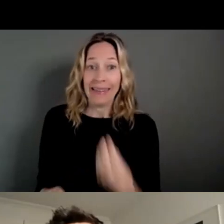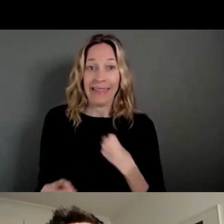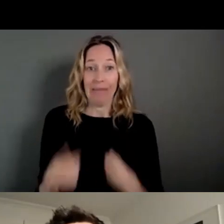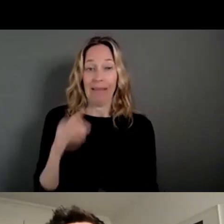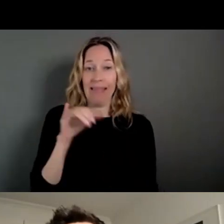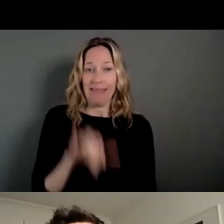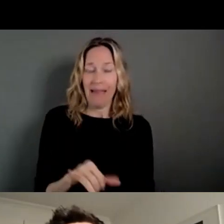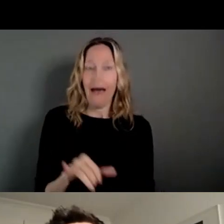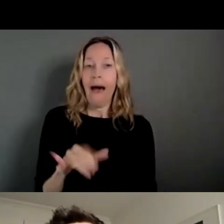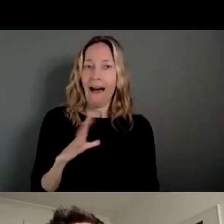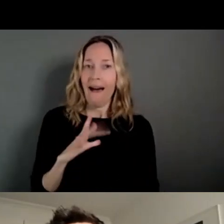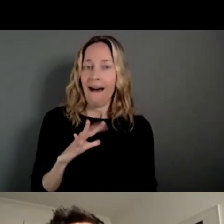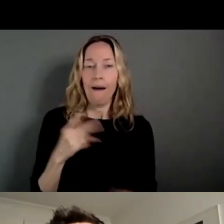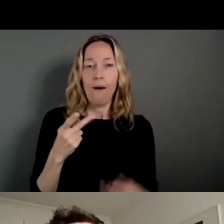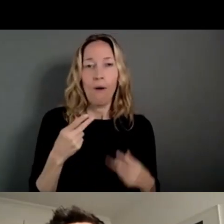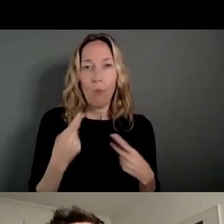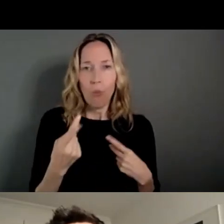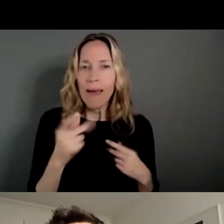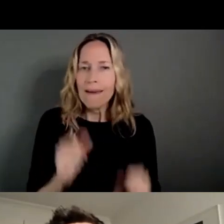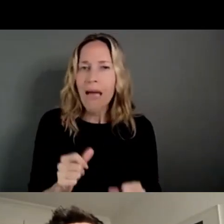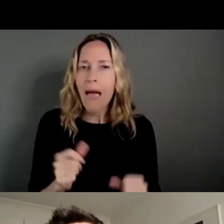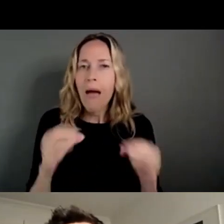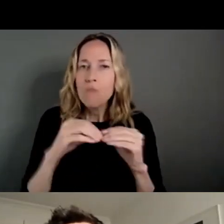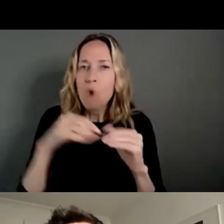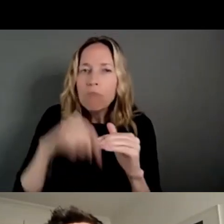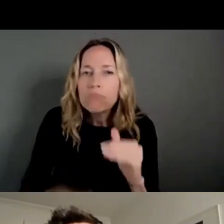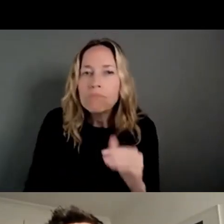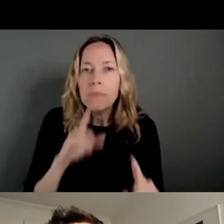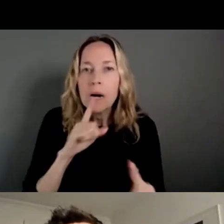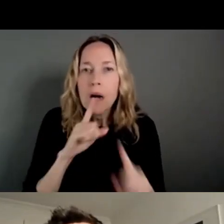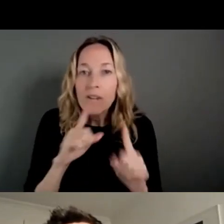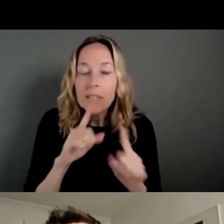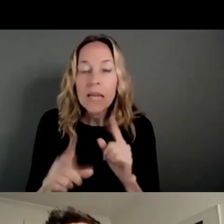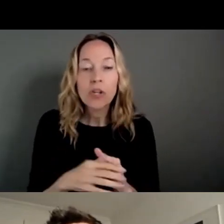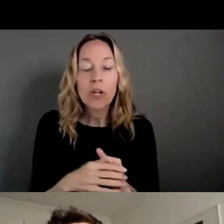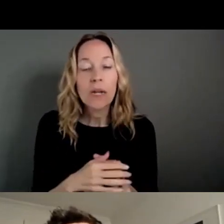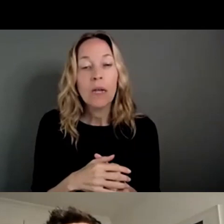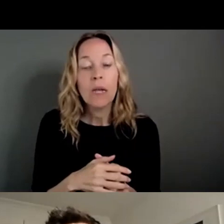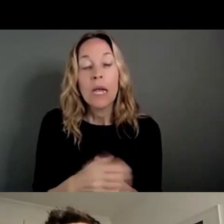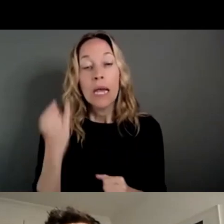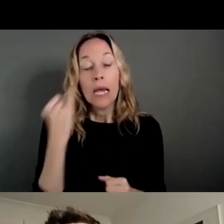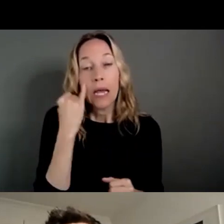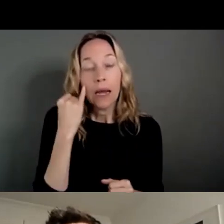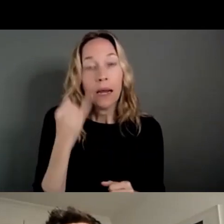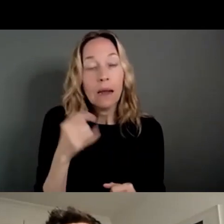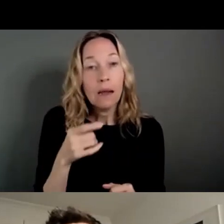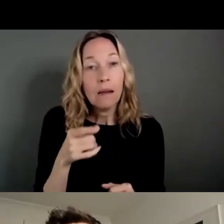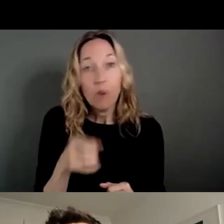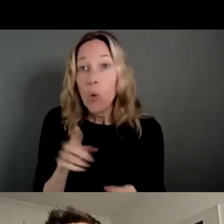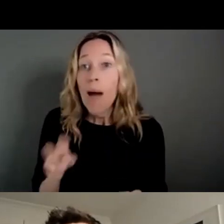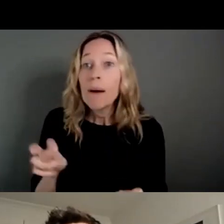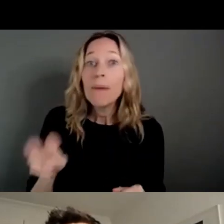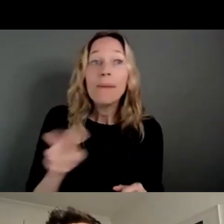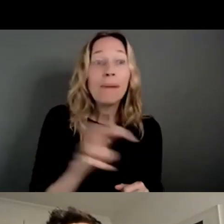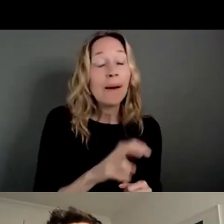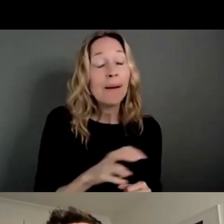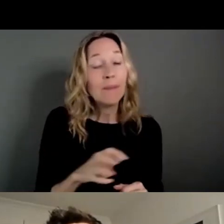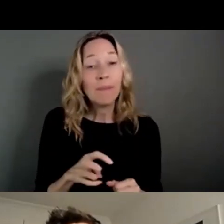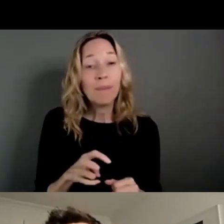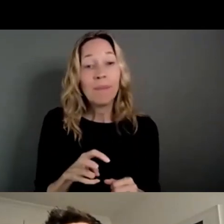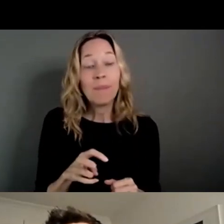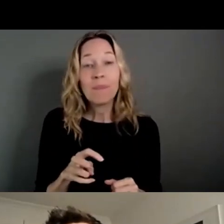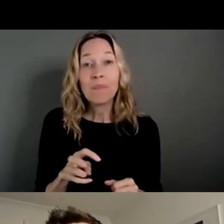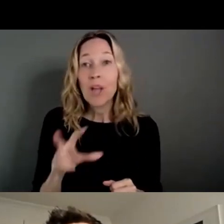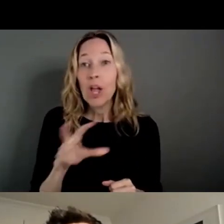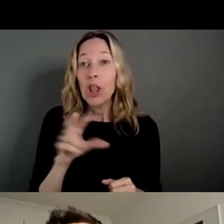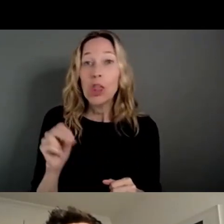know, you know, if you're playing 30 dates a year and you come to me and say, I want to work 150 dates,